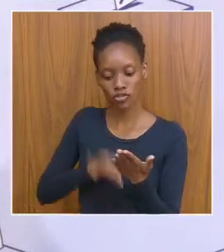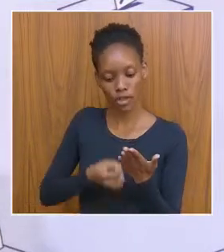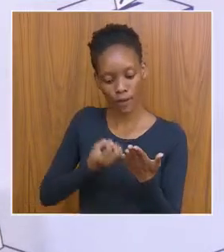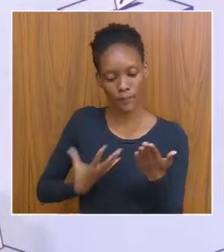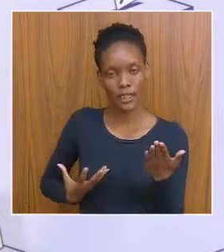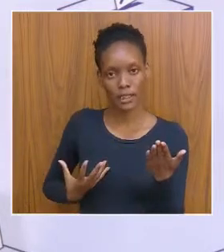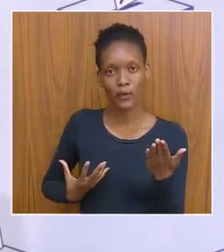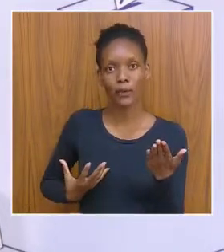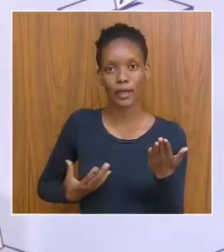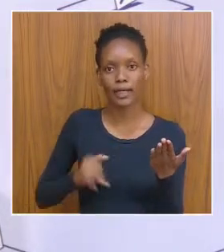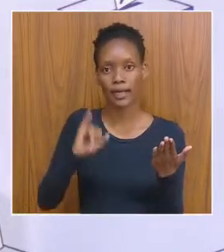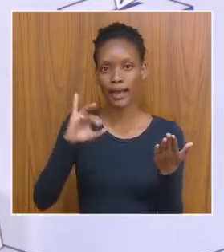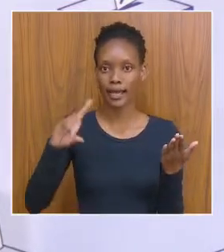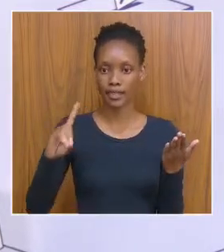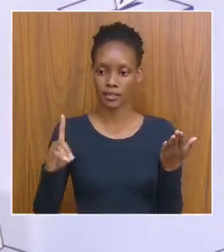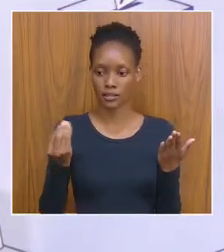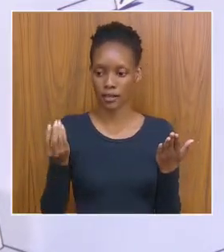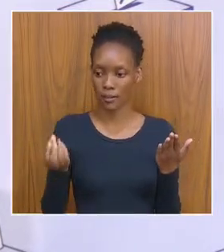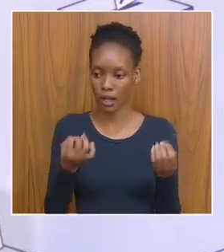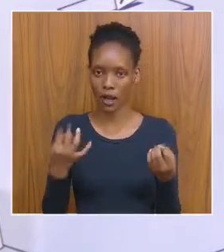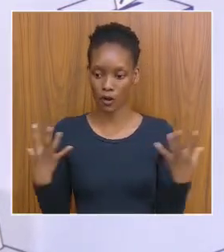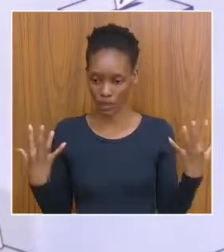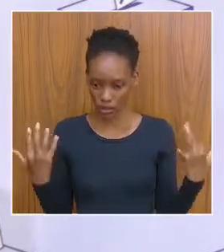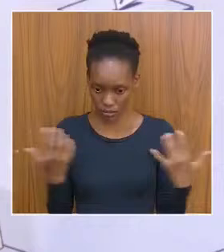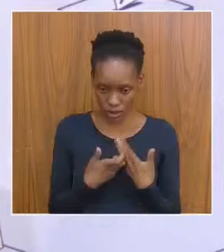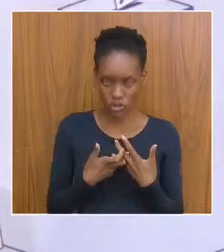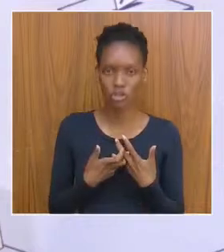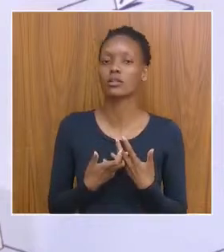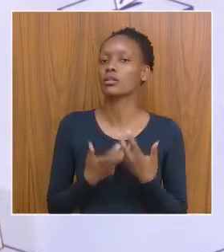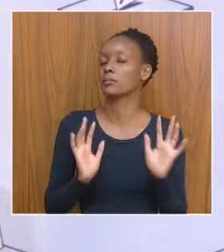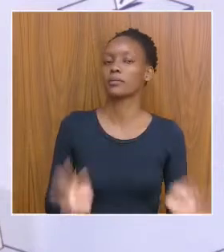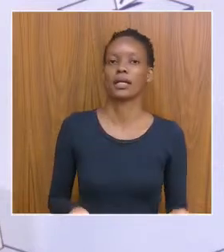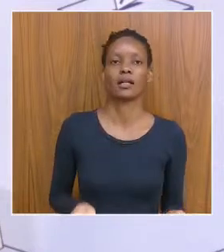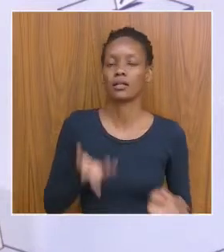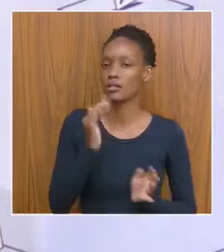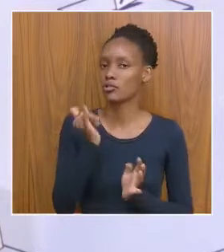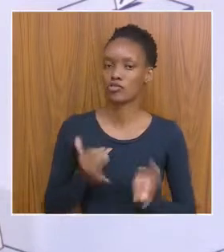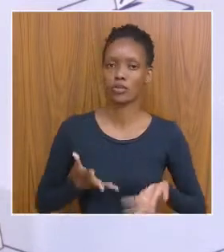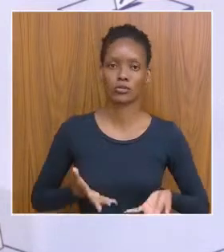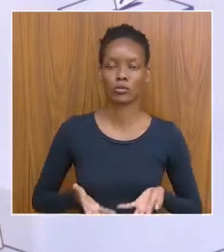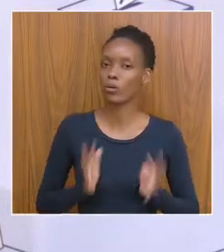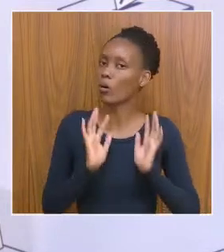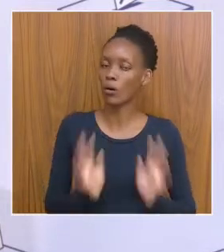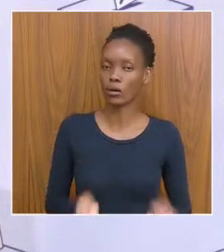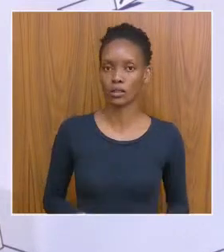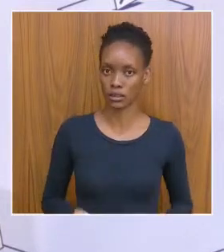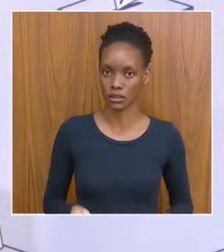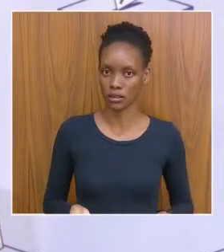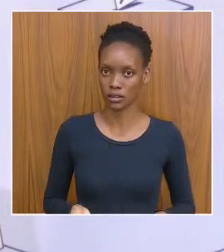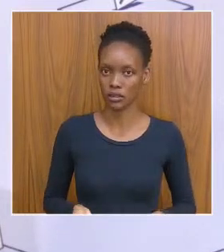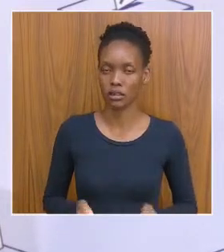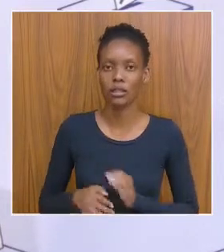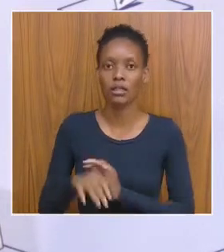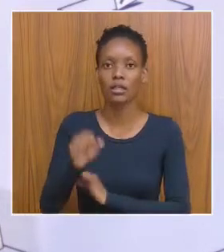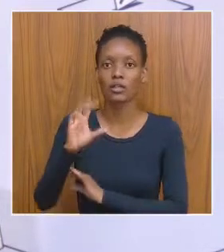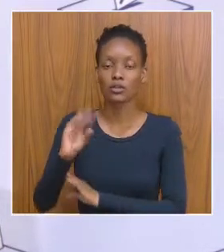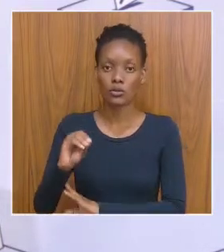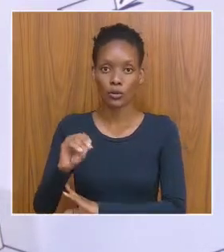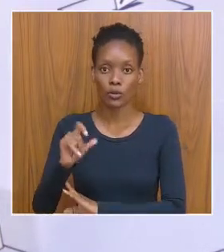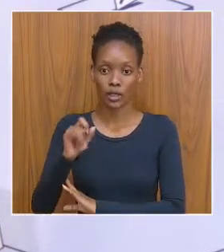the number of ID numbers that have been entered on the system, and on that basis, a